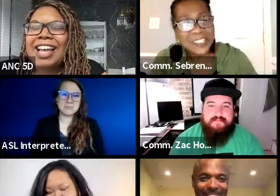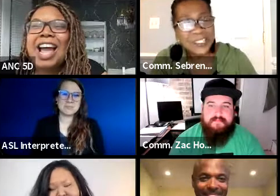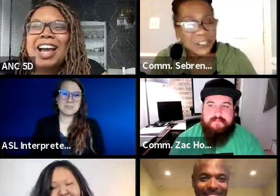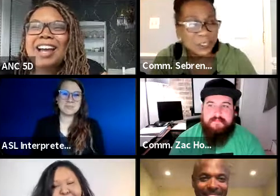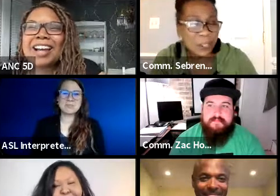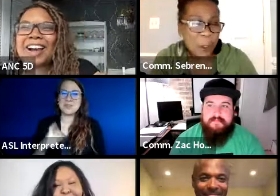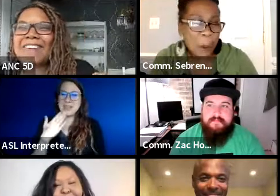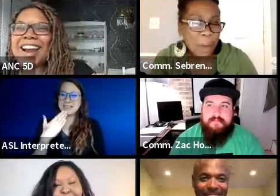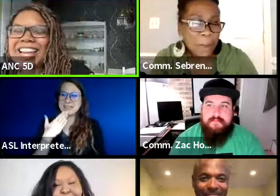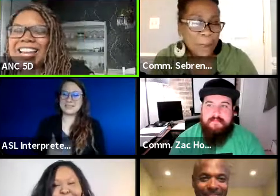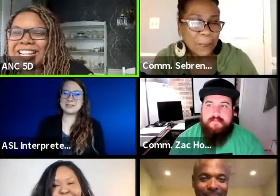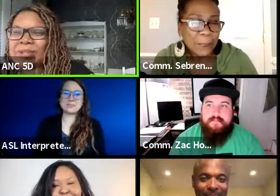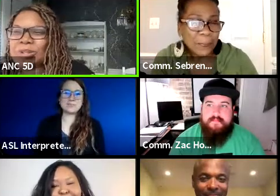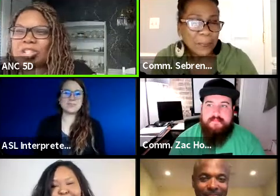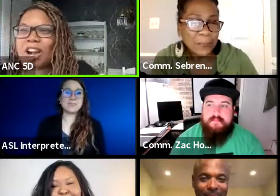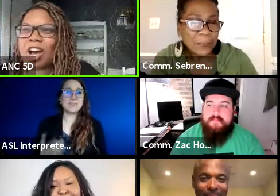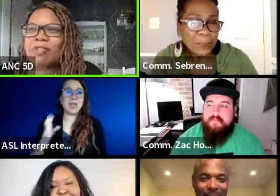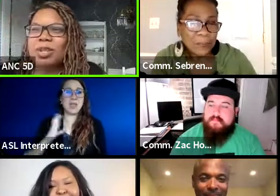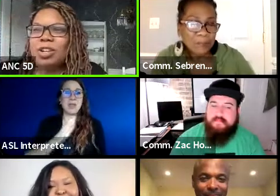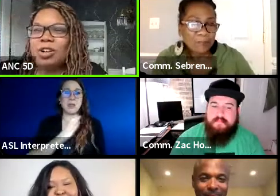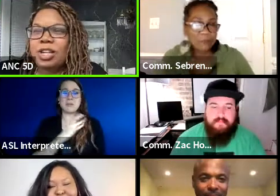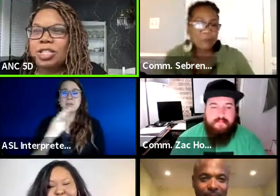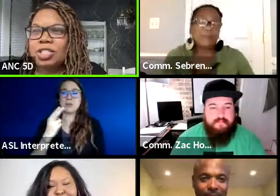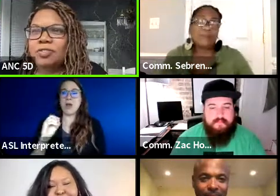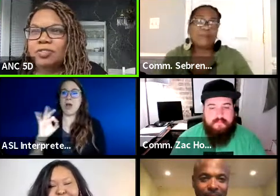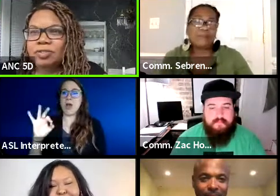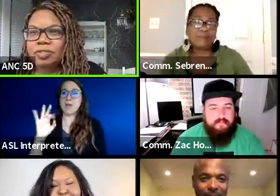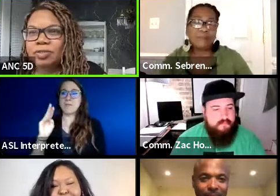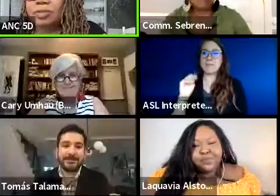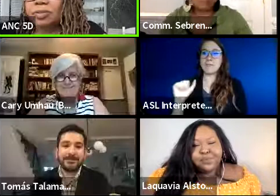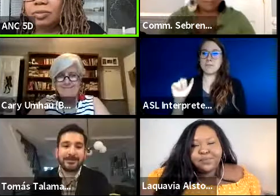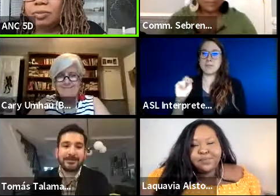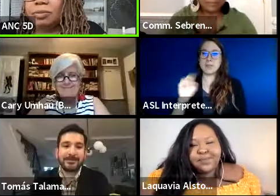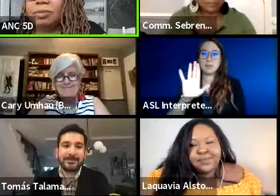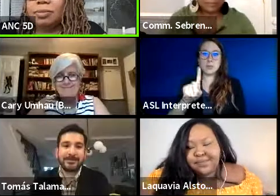Thank you. All right, and then Commissioner Hoffman, your question.